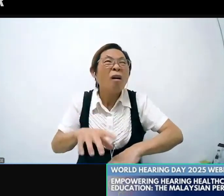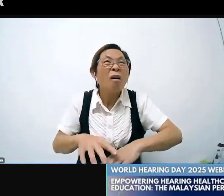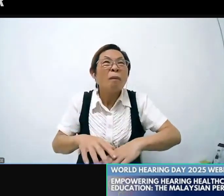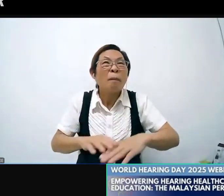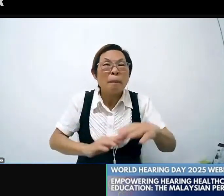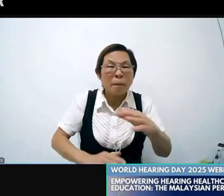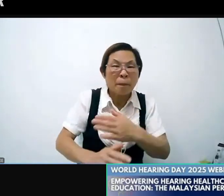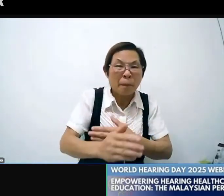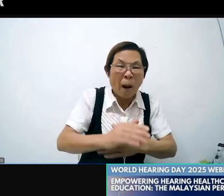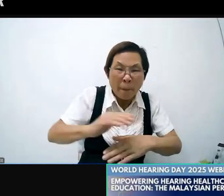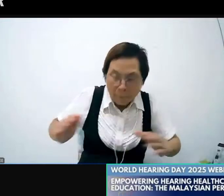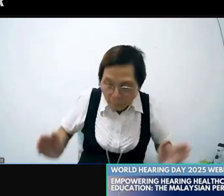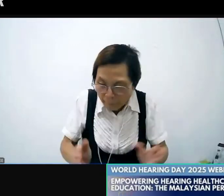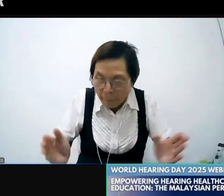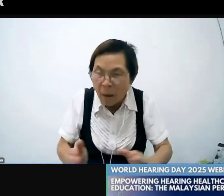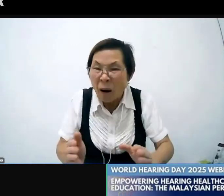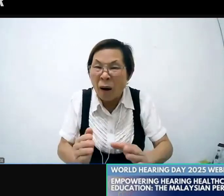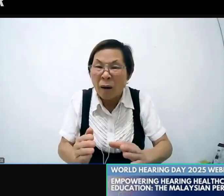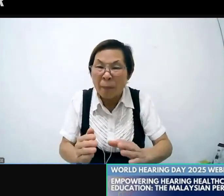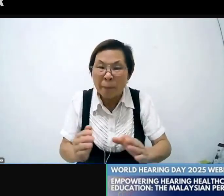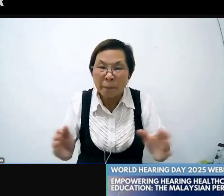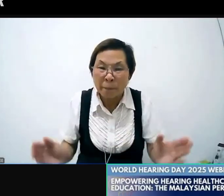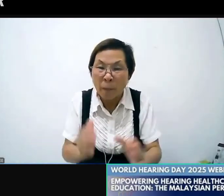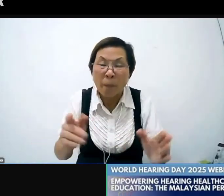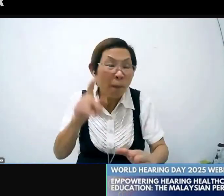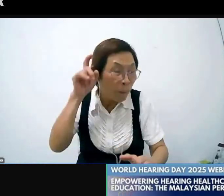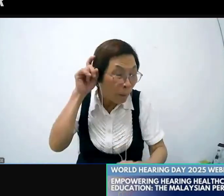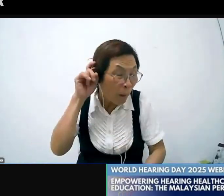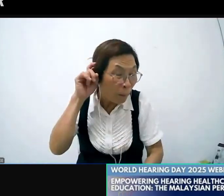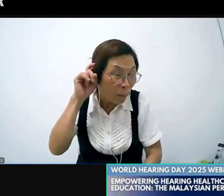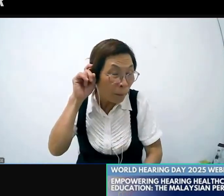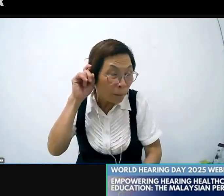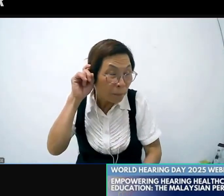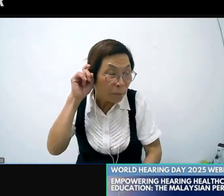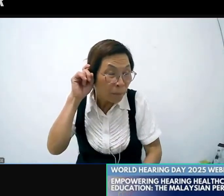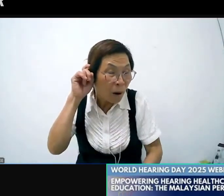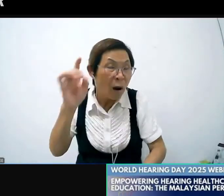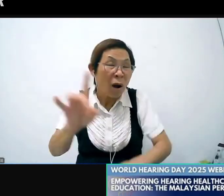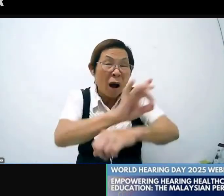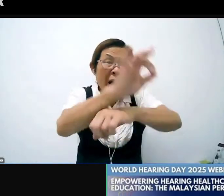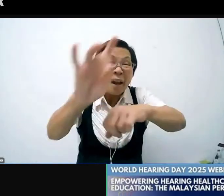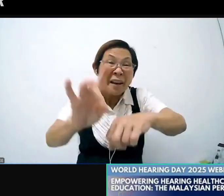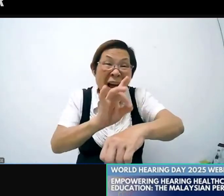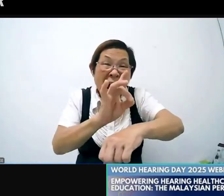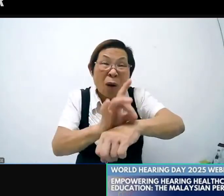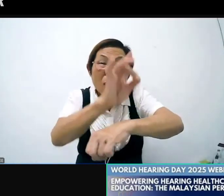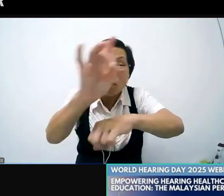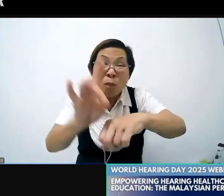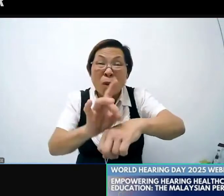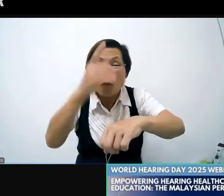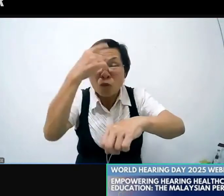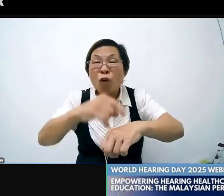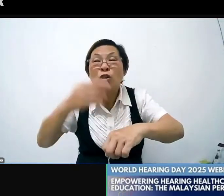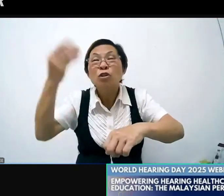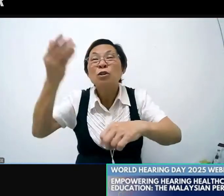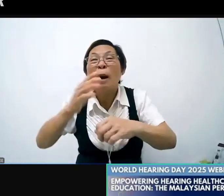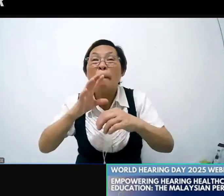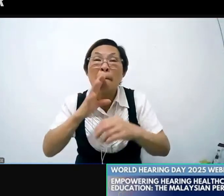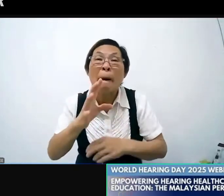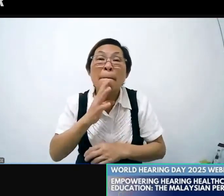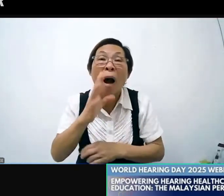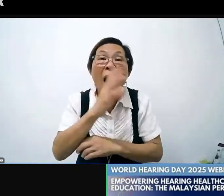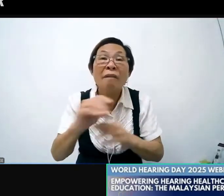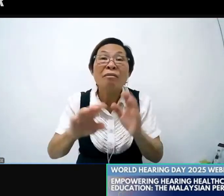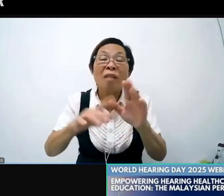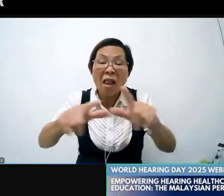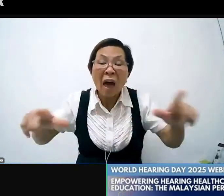we encourage them to put the hearing aid on for at least 8 hours for speech and language development.